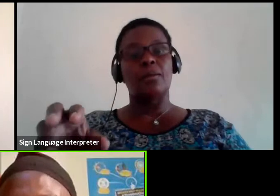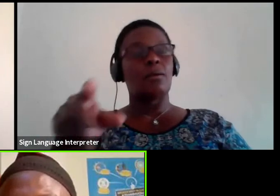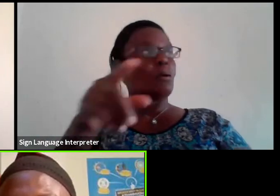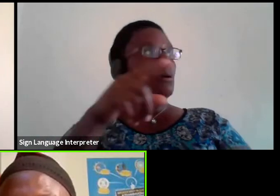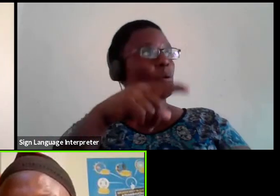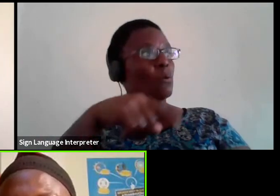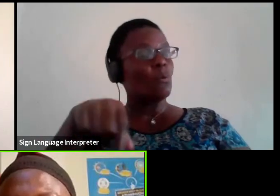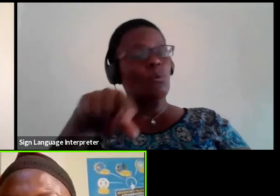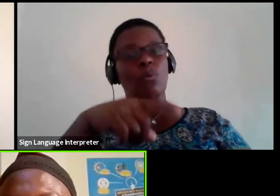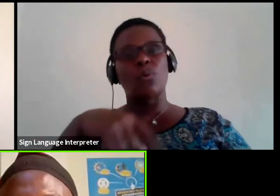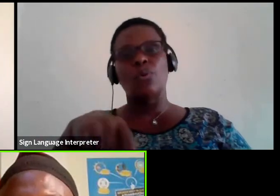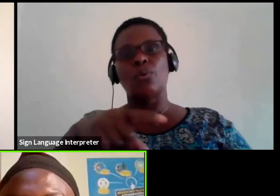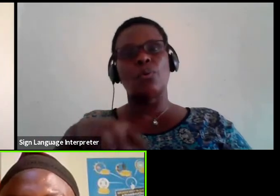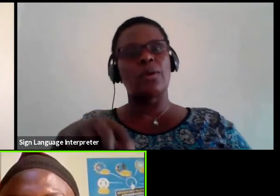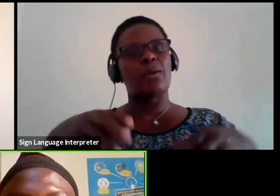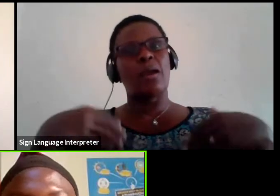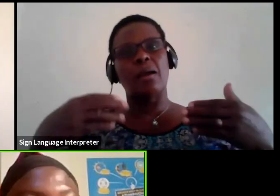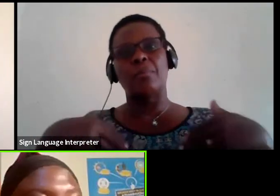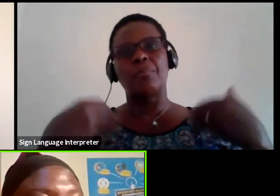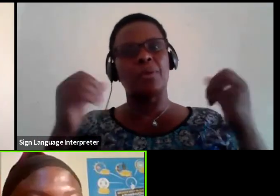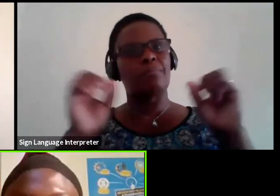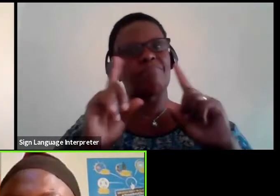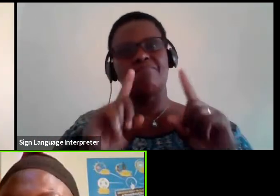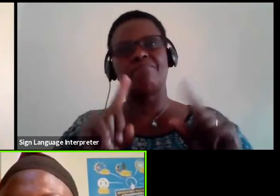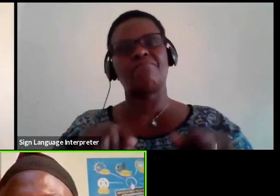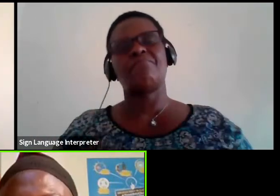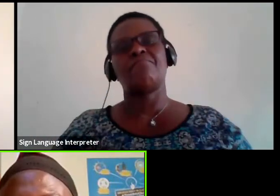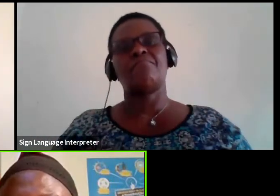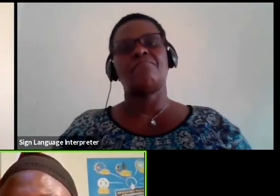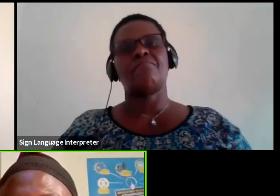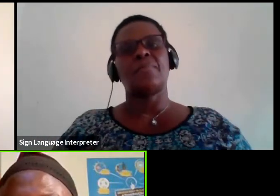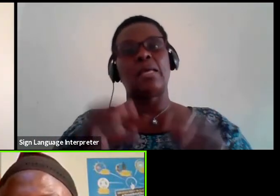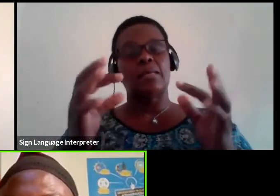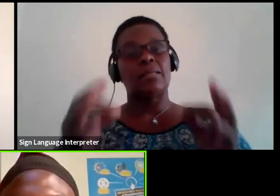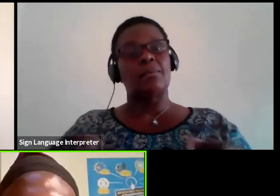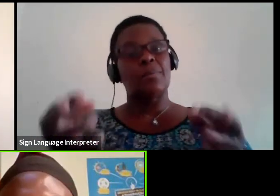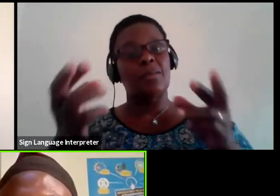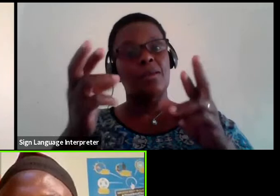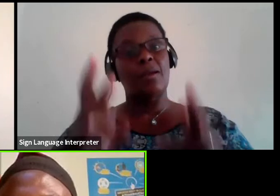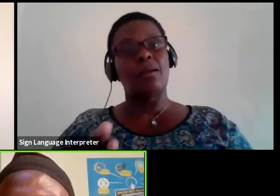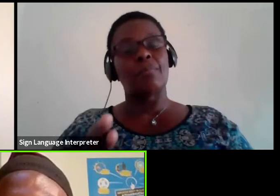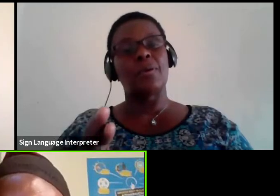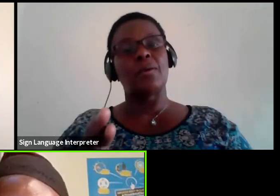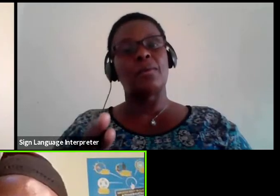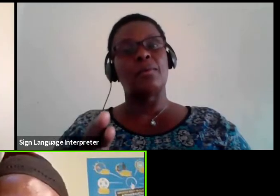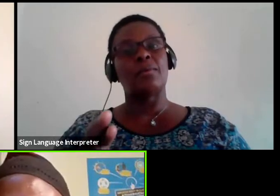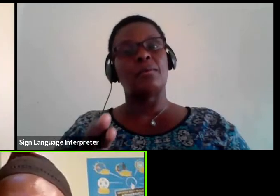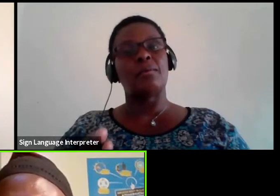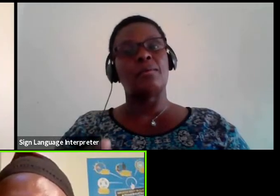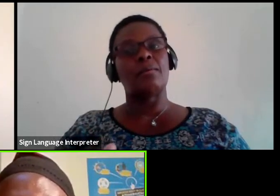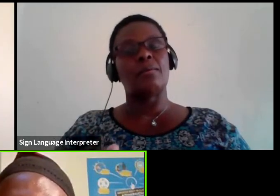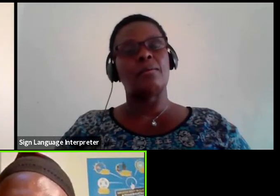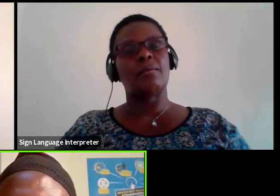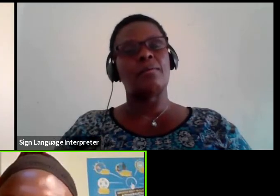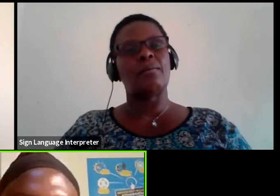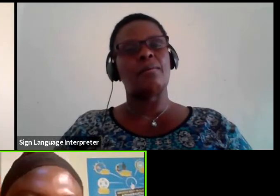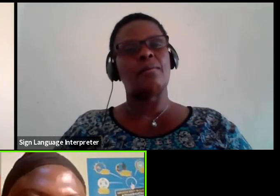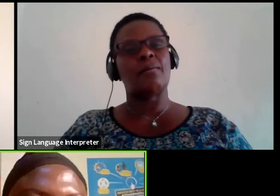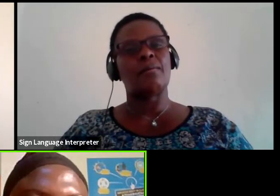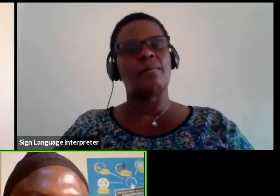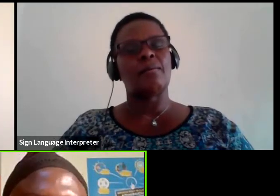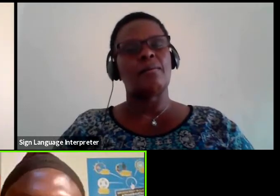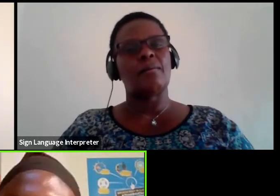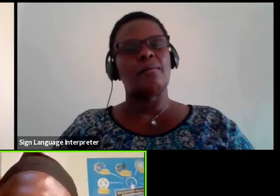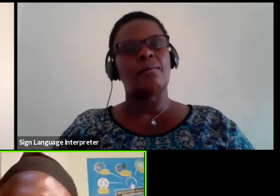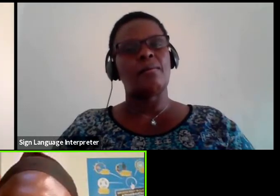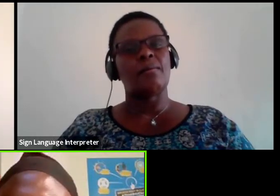by security operatives, and your phone is taken for no excuse. You just have to maybe be a little bit bushy because